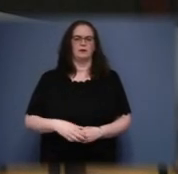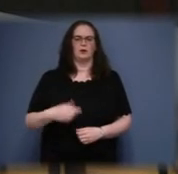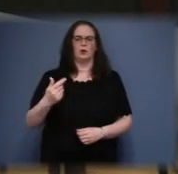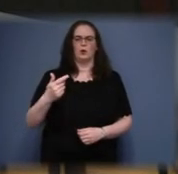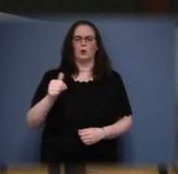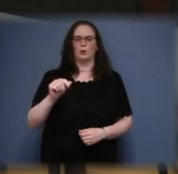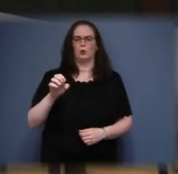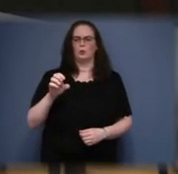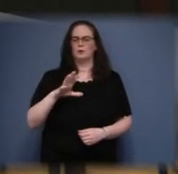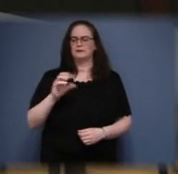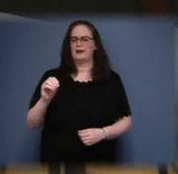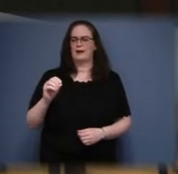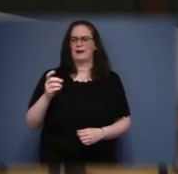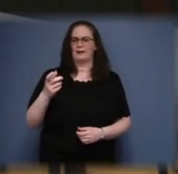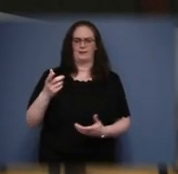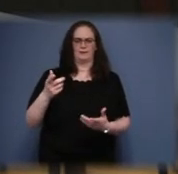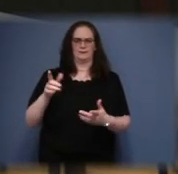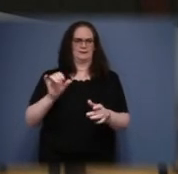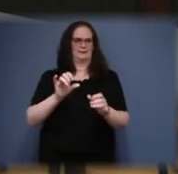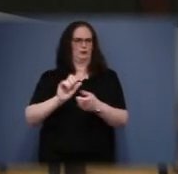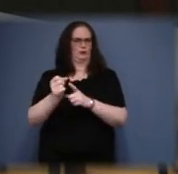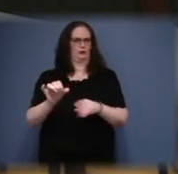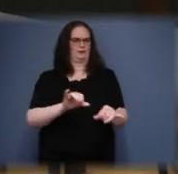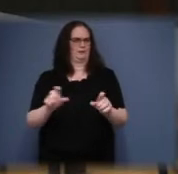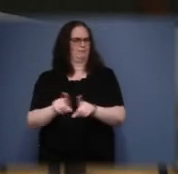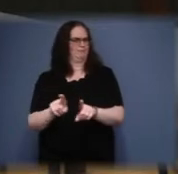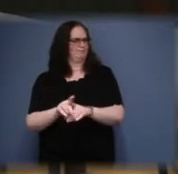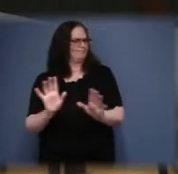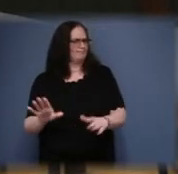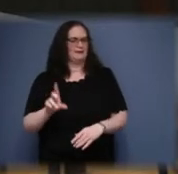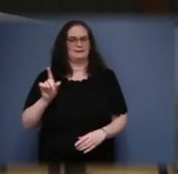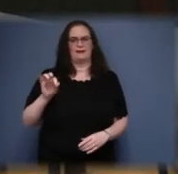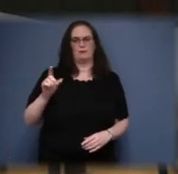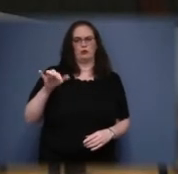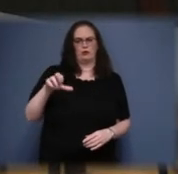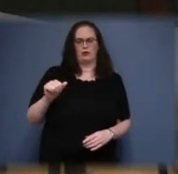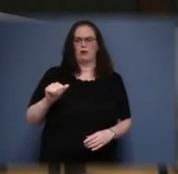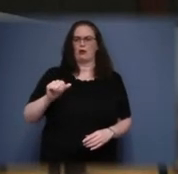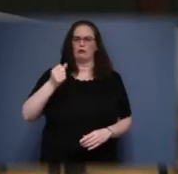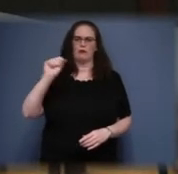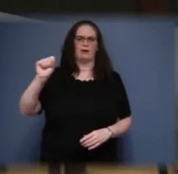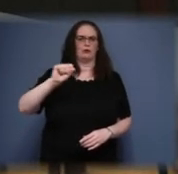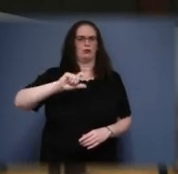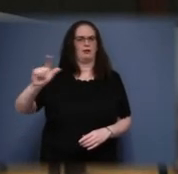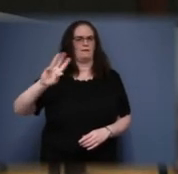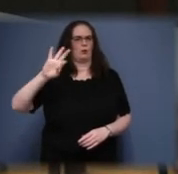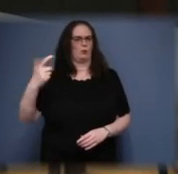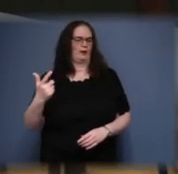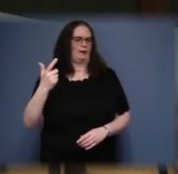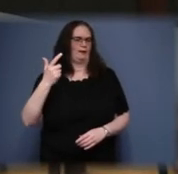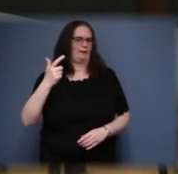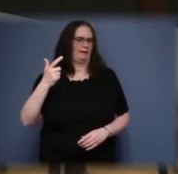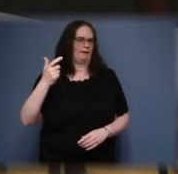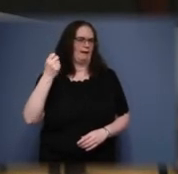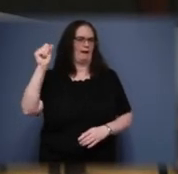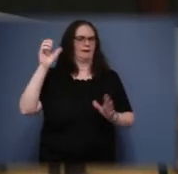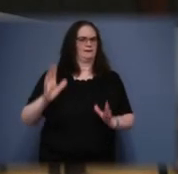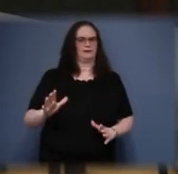comes to mind for this situation. David Brea is a radical left-wing activist. He's definitely